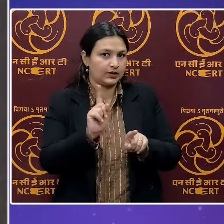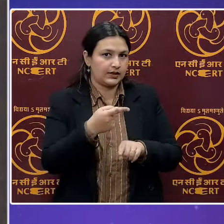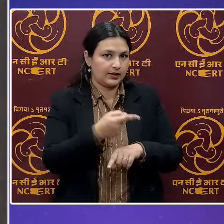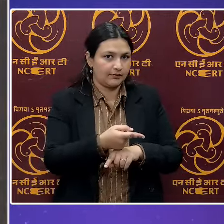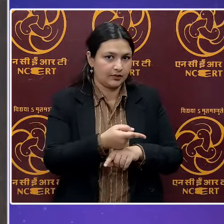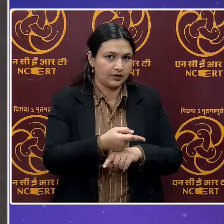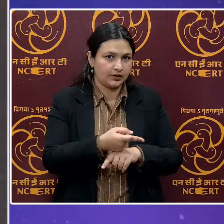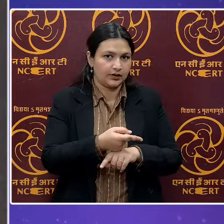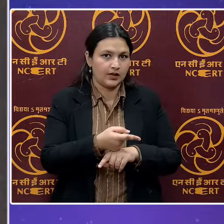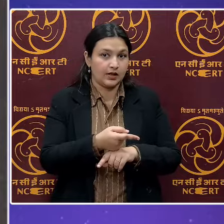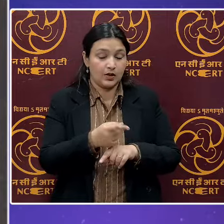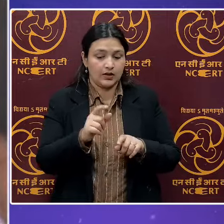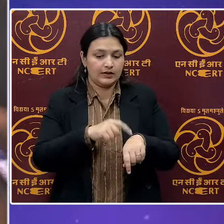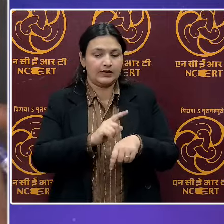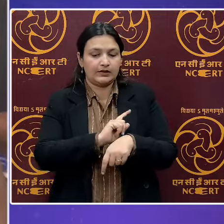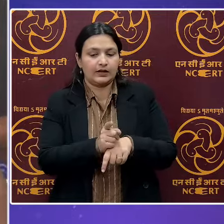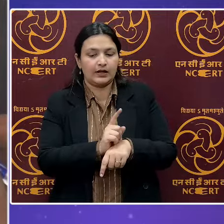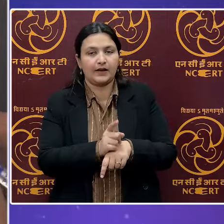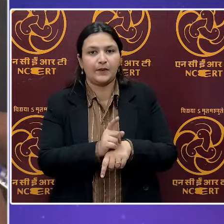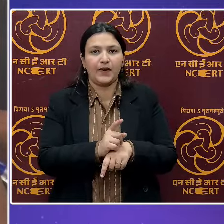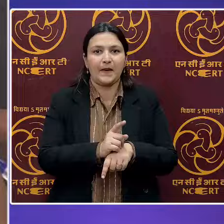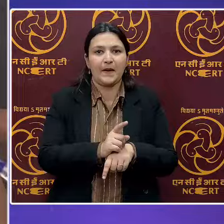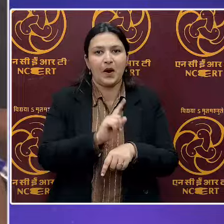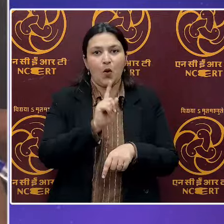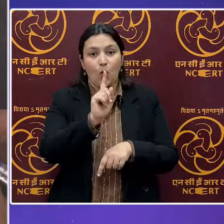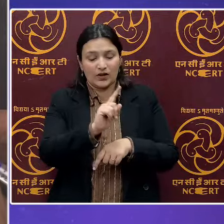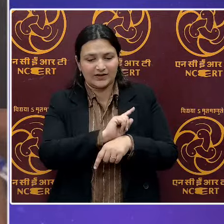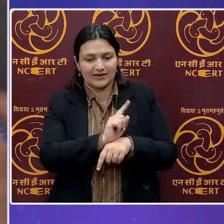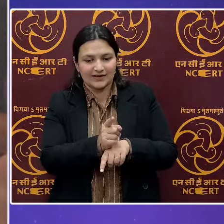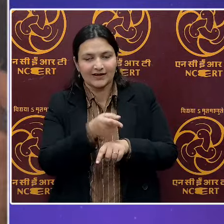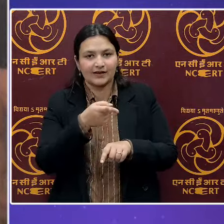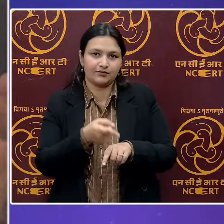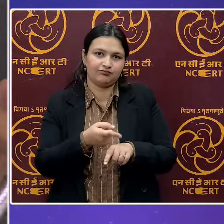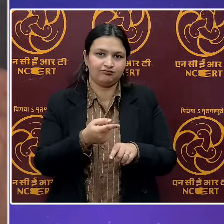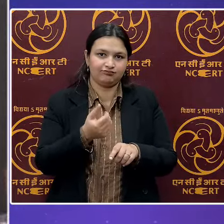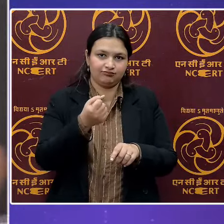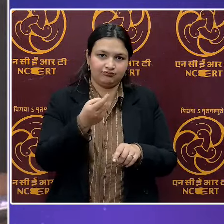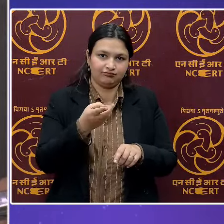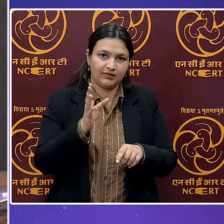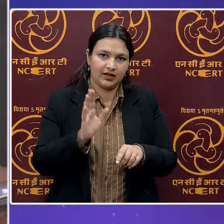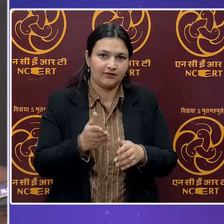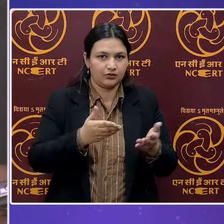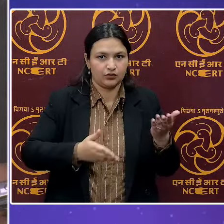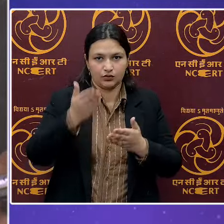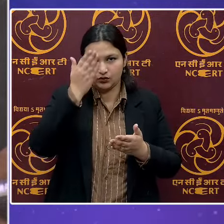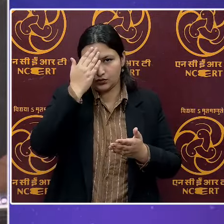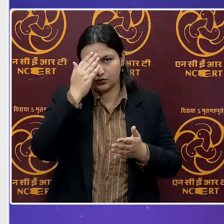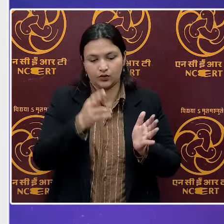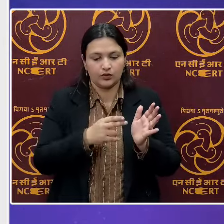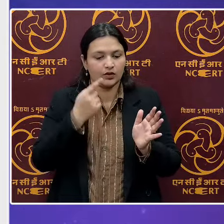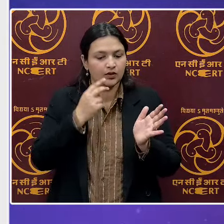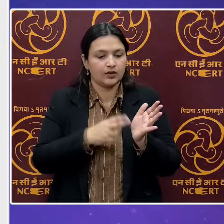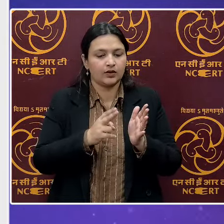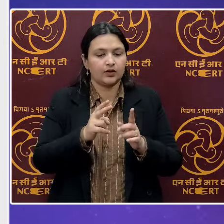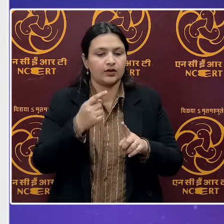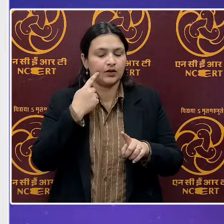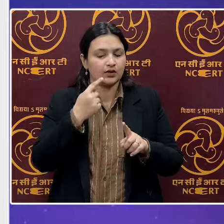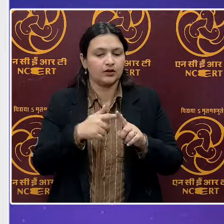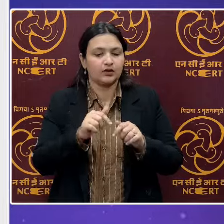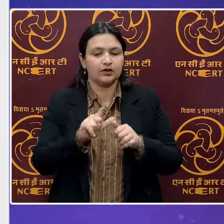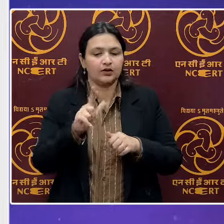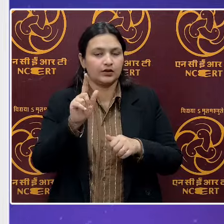per second because it is angular velocity. Okay. So now you know initial phase, you know angular